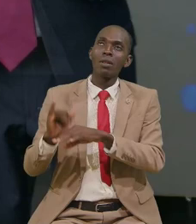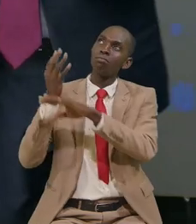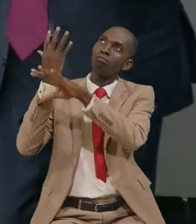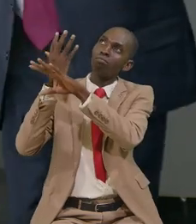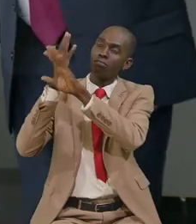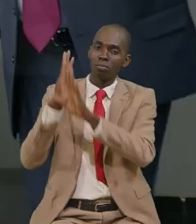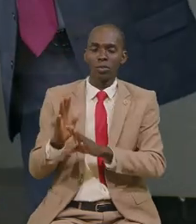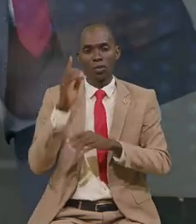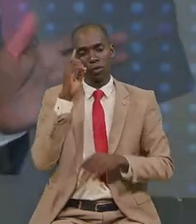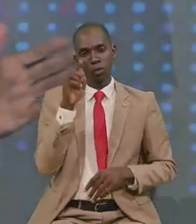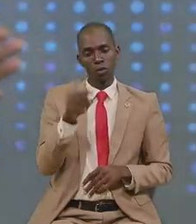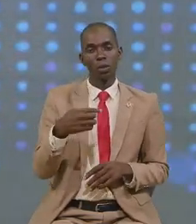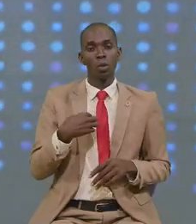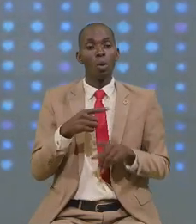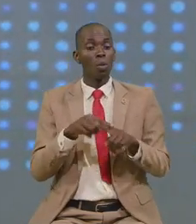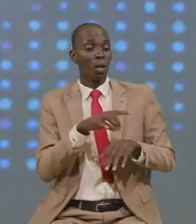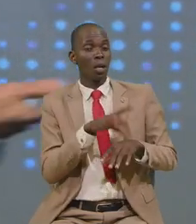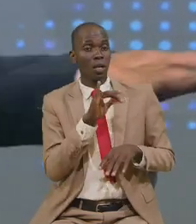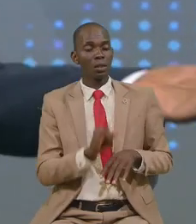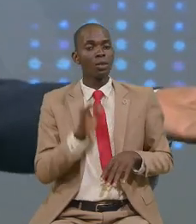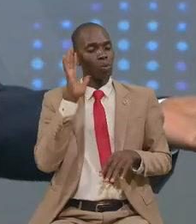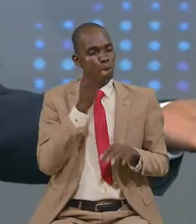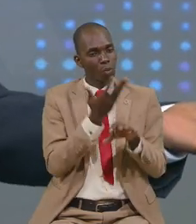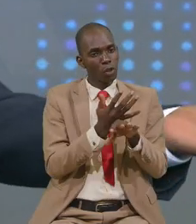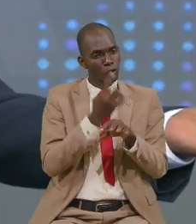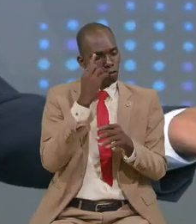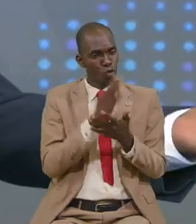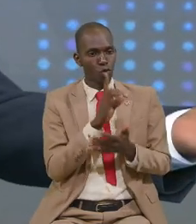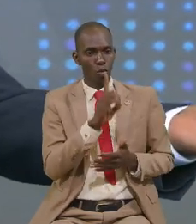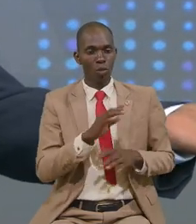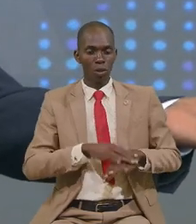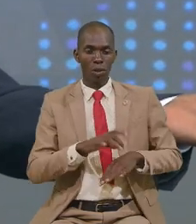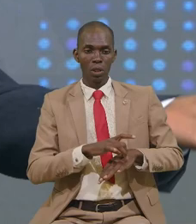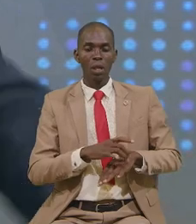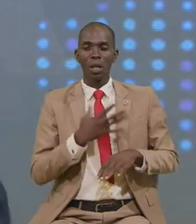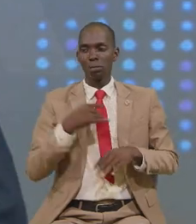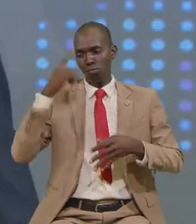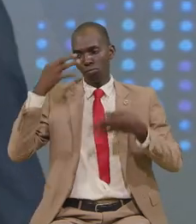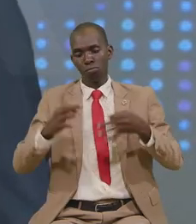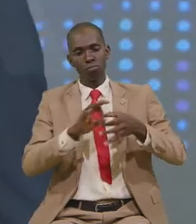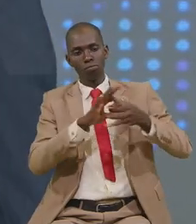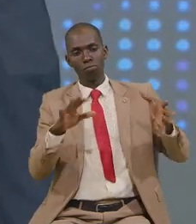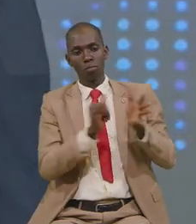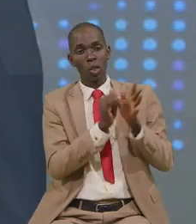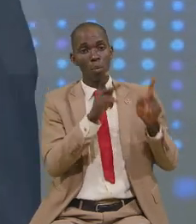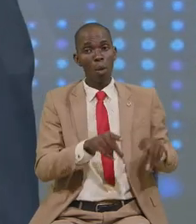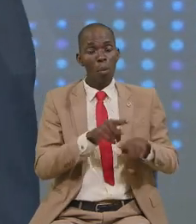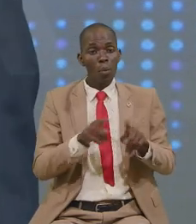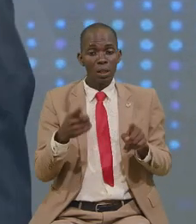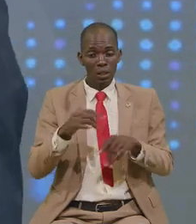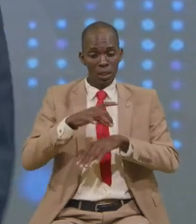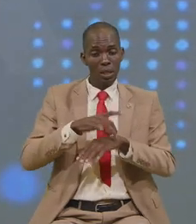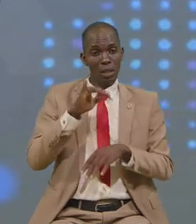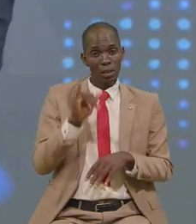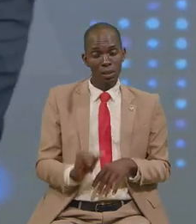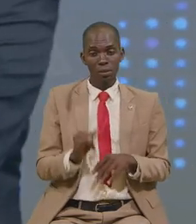somebody and then they release him. But the advocate on earth does not have the power to transform life.